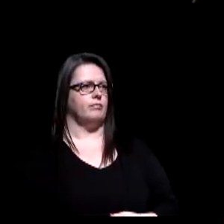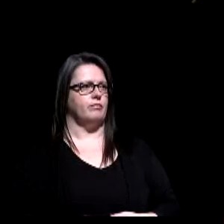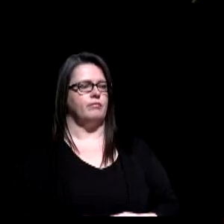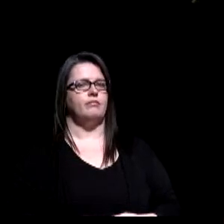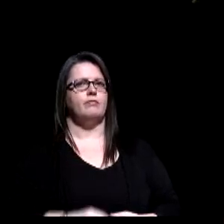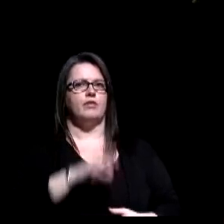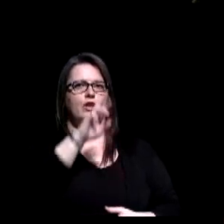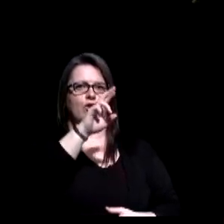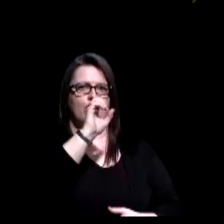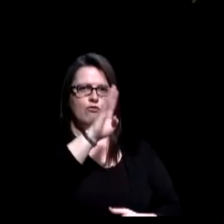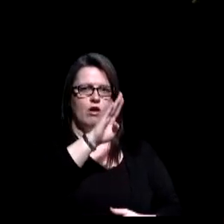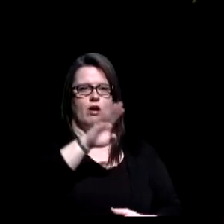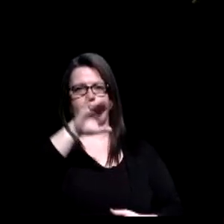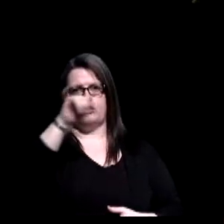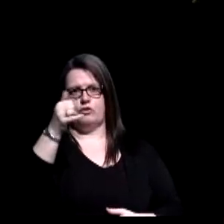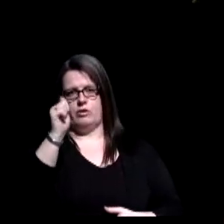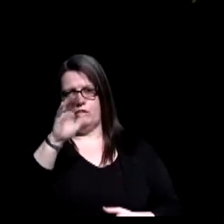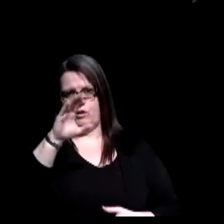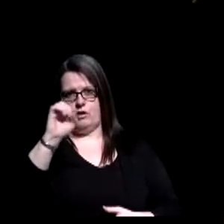Rob Jacobs,